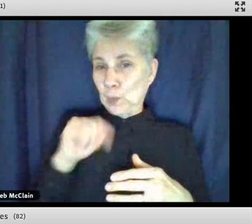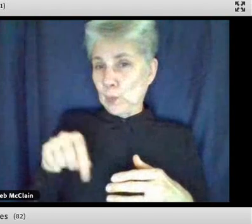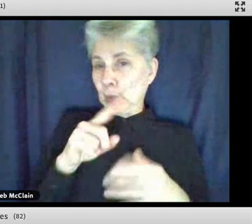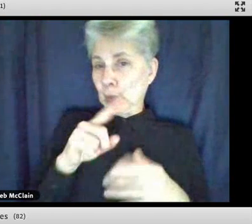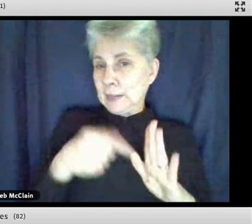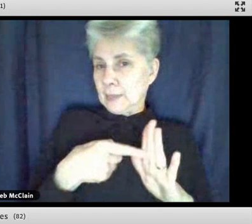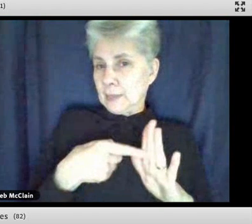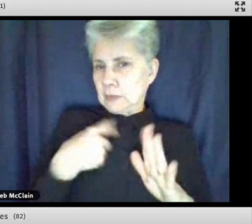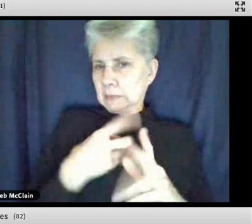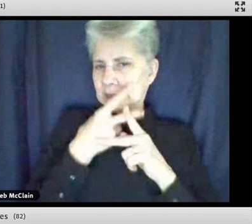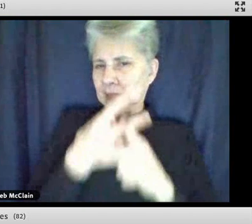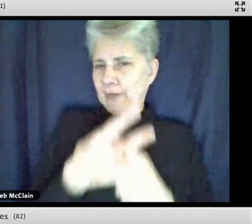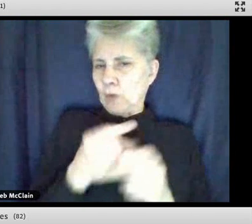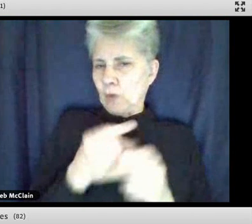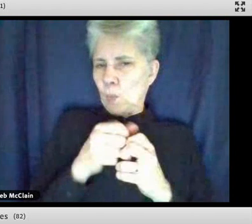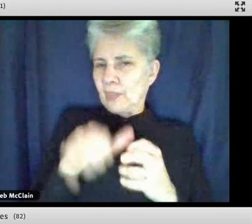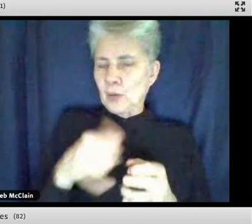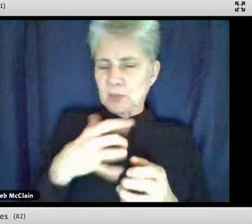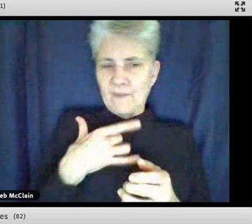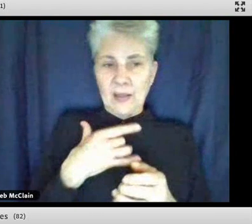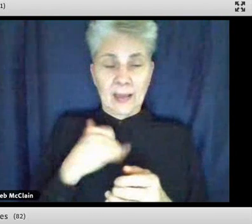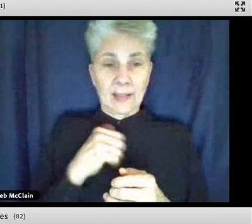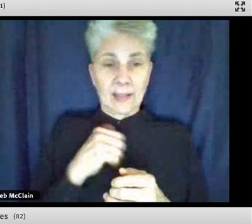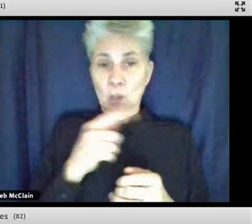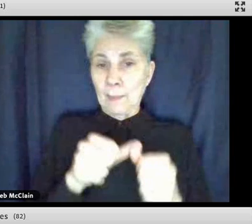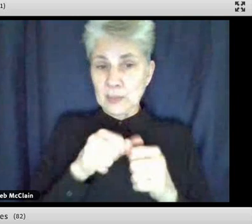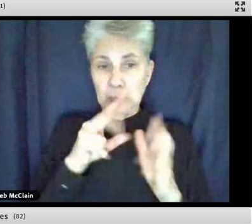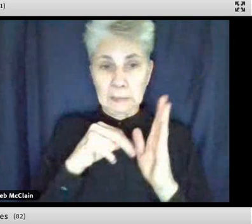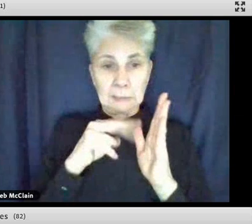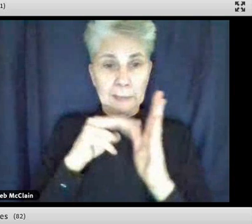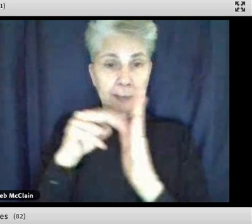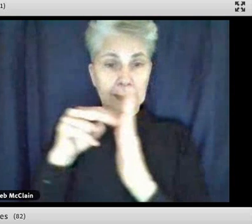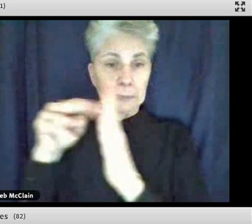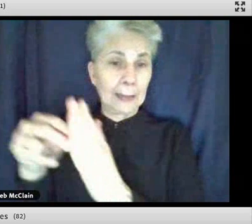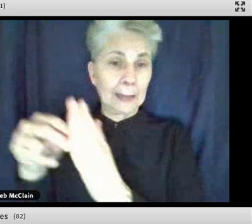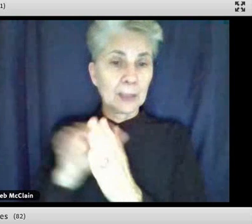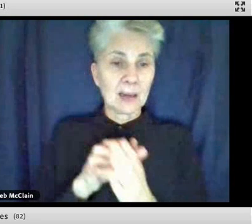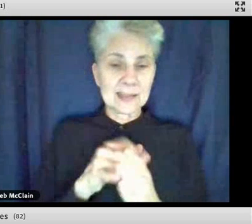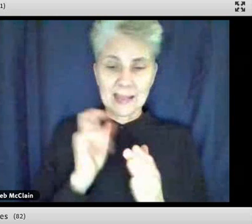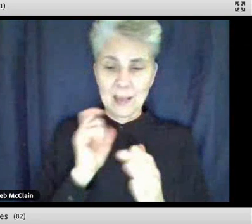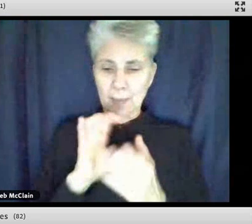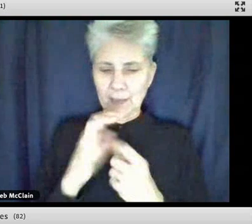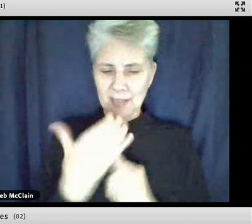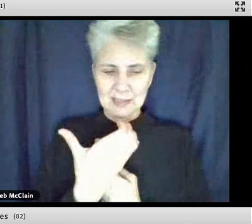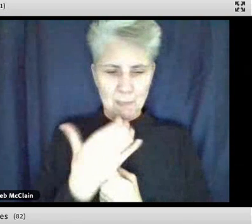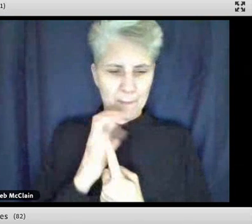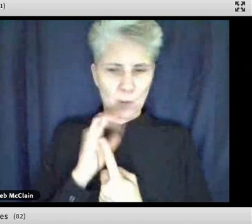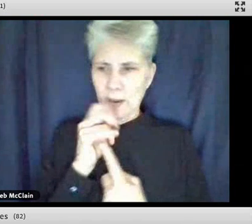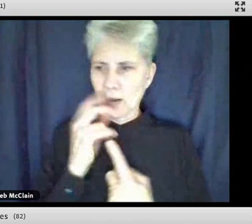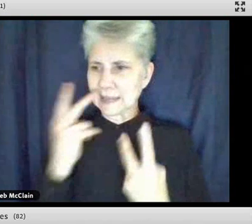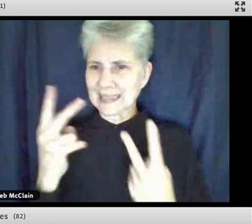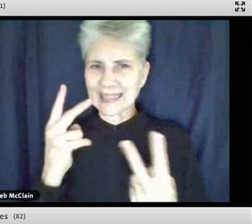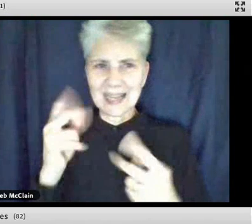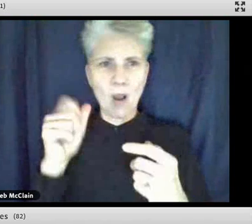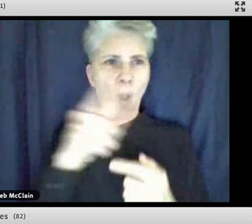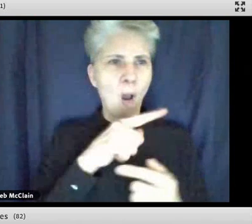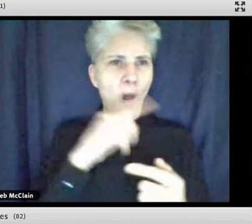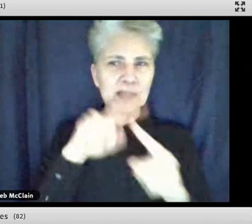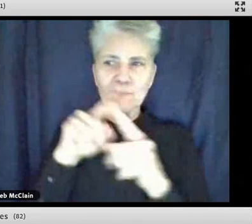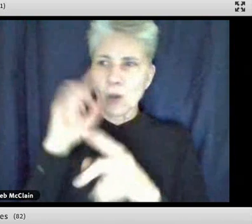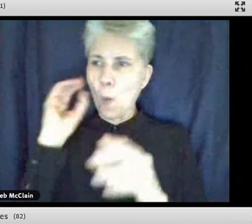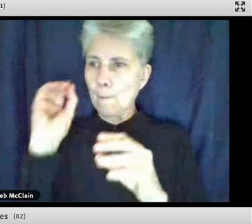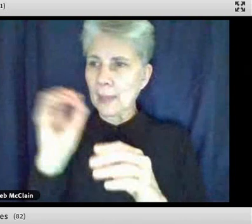to be careful if those are the only places we go that we don't get kind of into this little bubble and don't see all sides and all opinions of information. Even if we